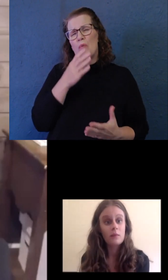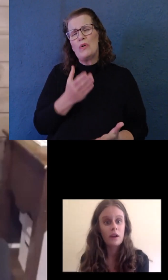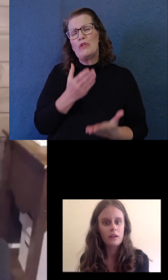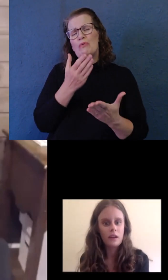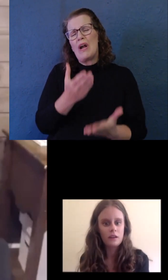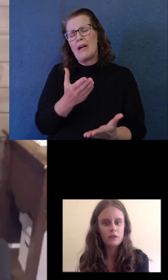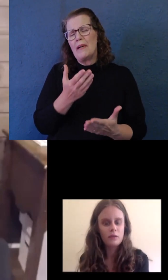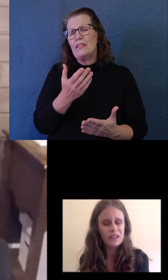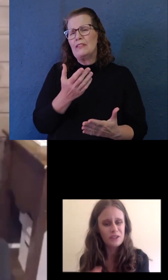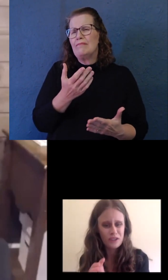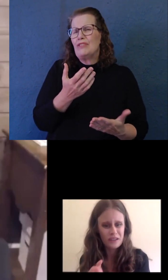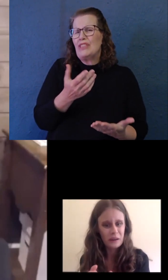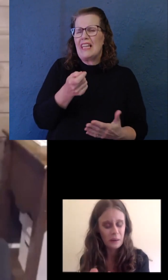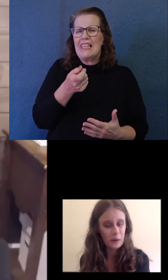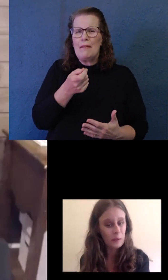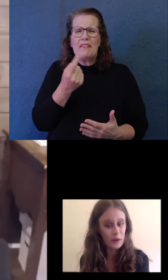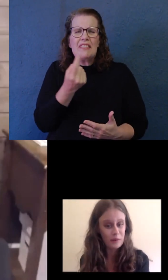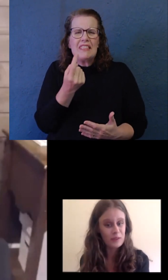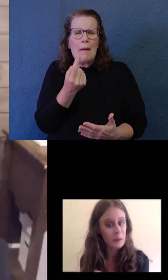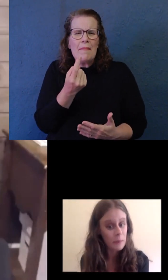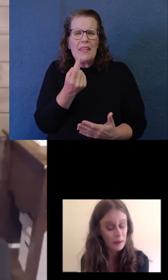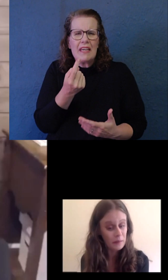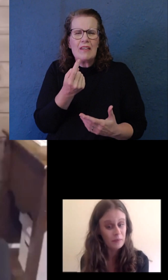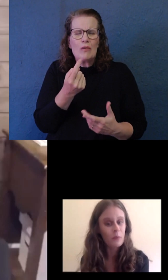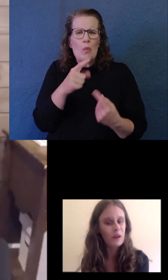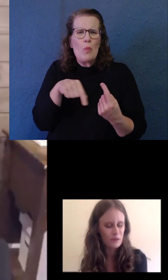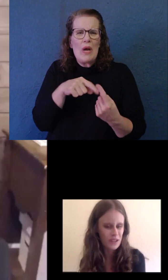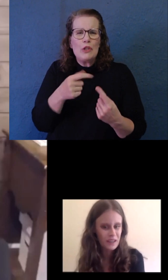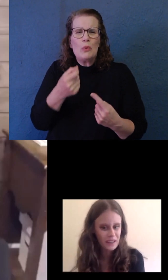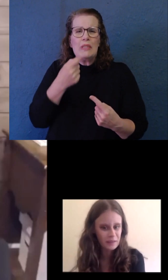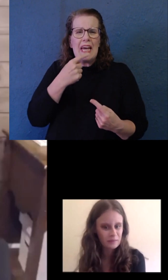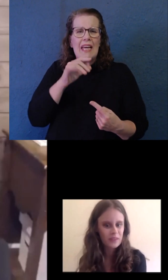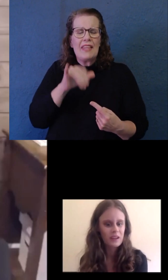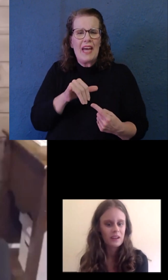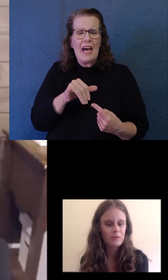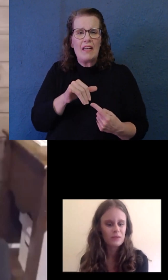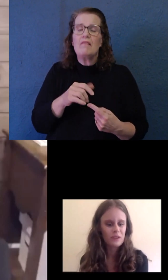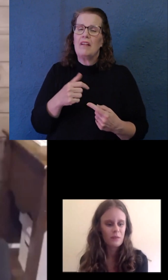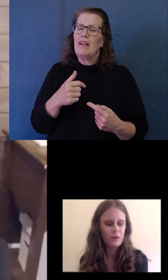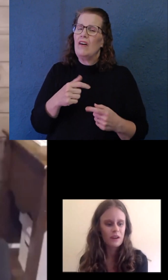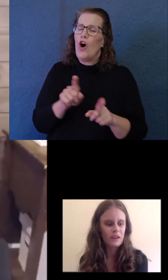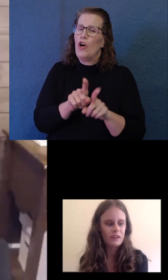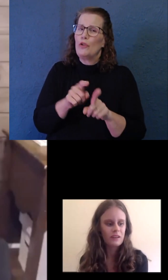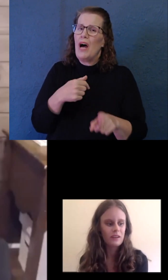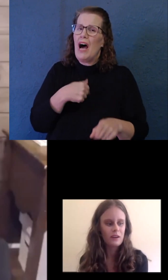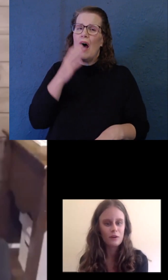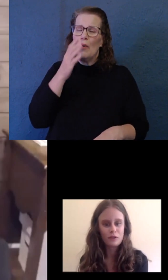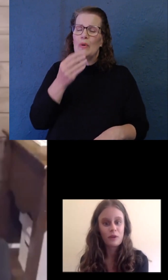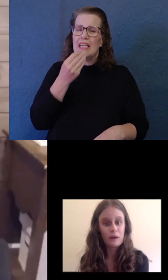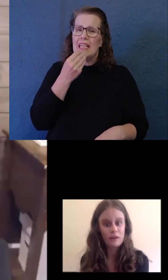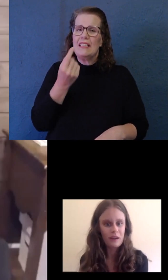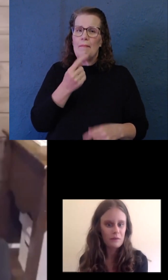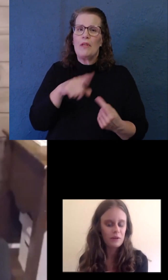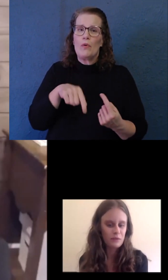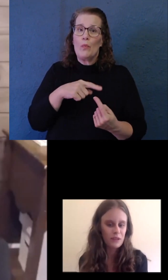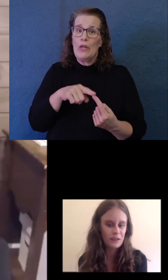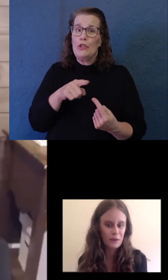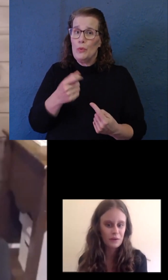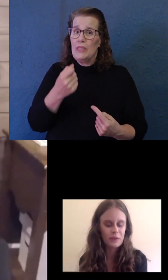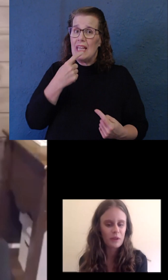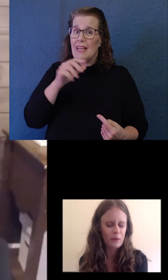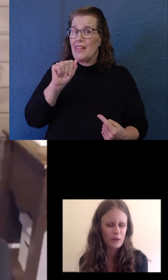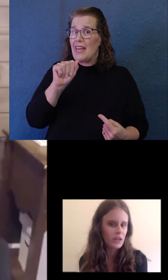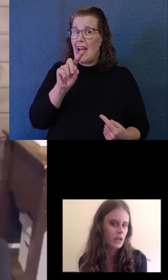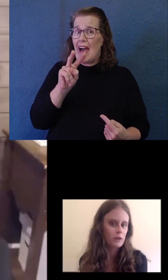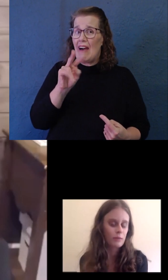I recommend that you eat just like a little bit of something when you take it. So also, I would also eat a